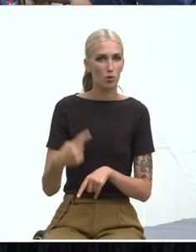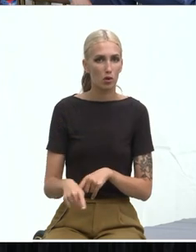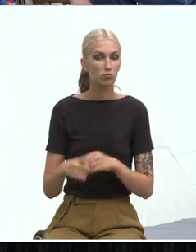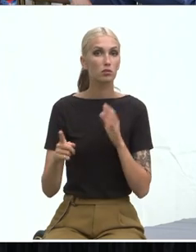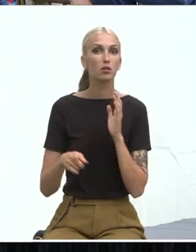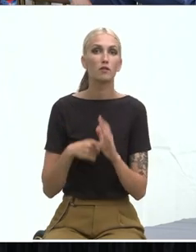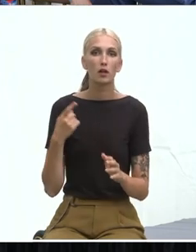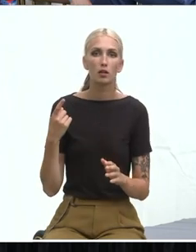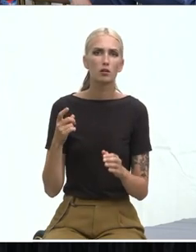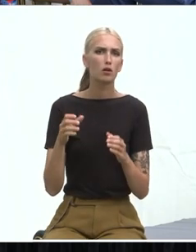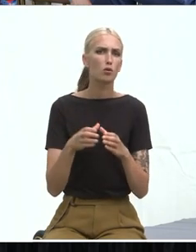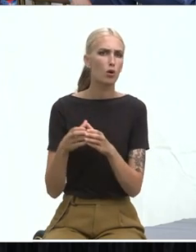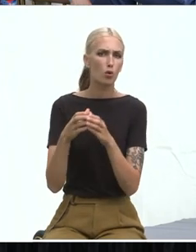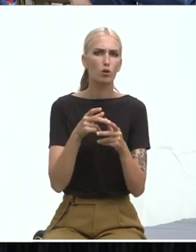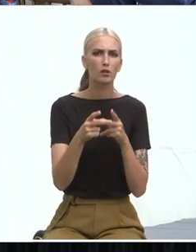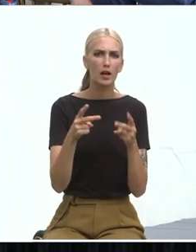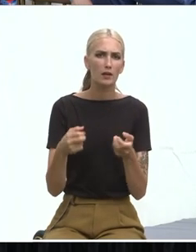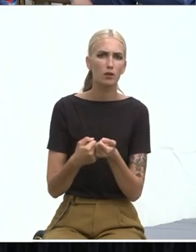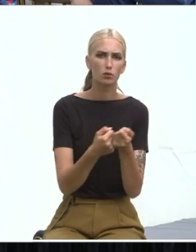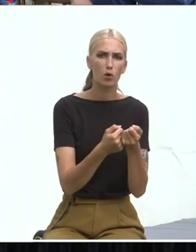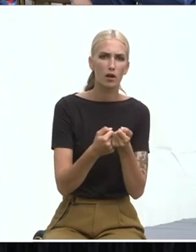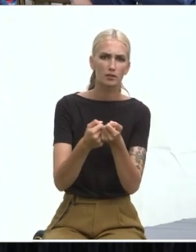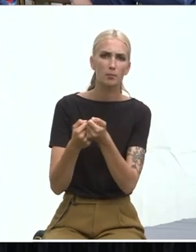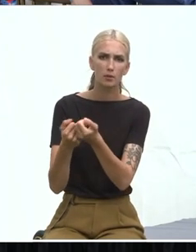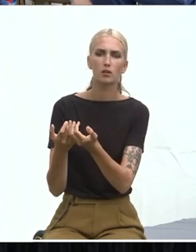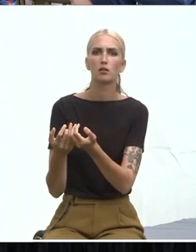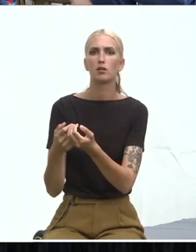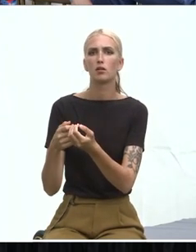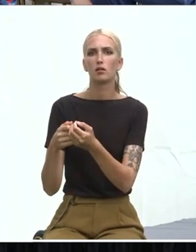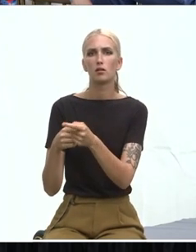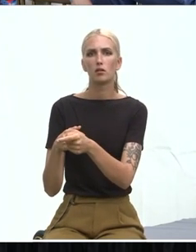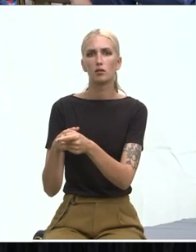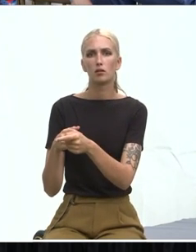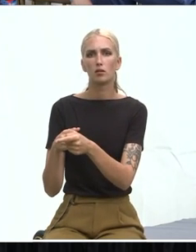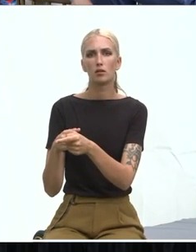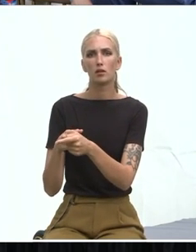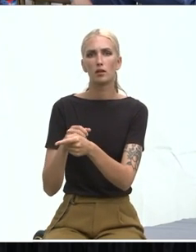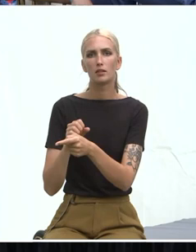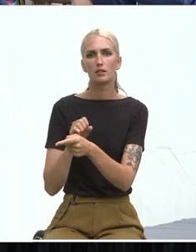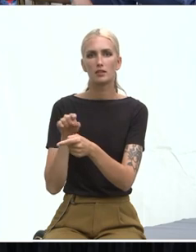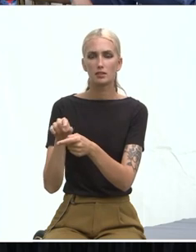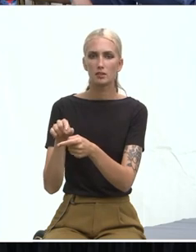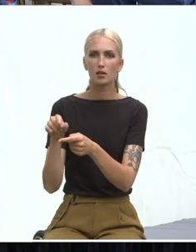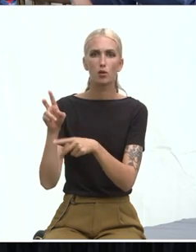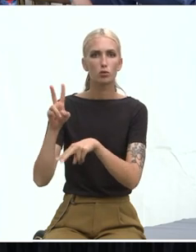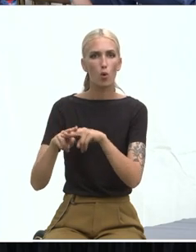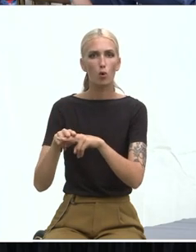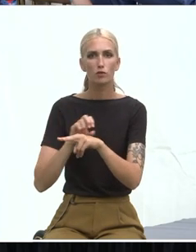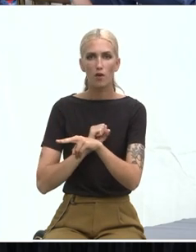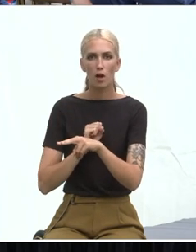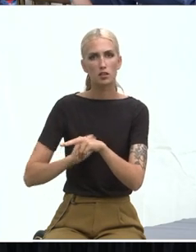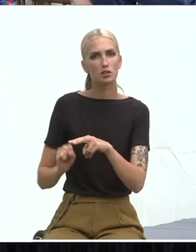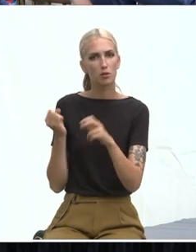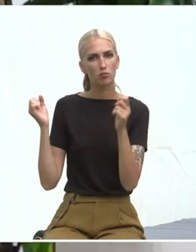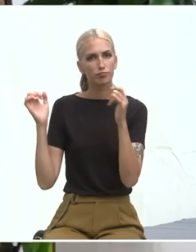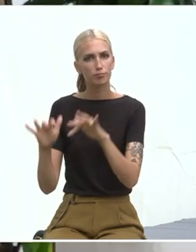and supporting different communities and places where people can meet. So friends, we need some space to meet with friends. But sauna is also